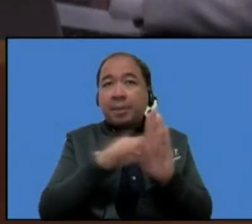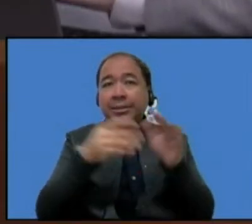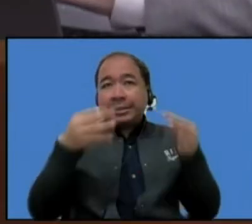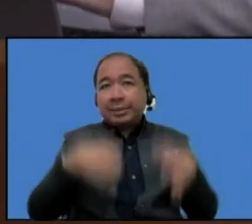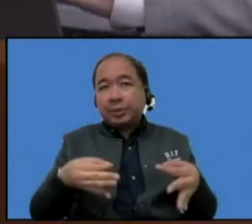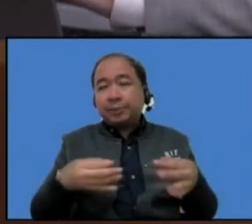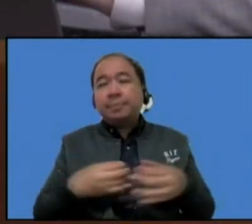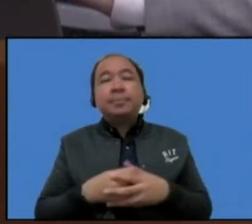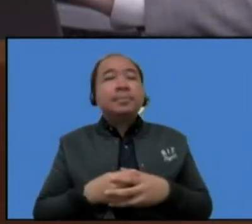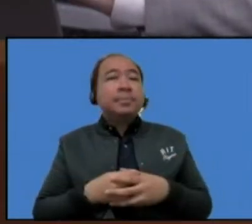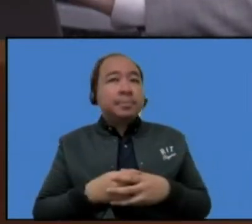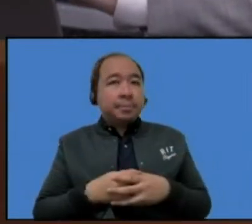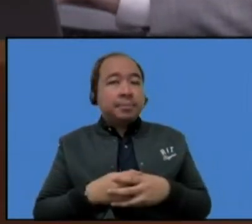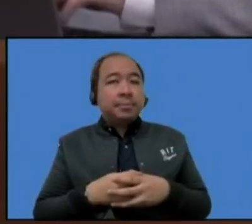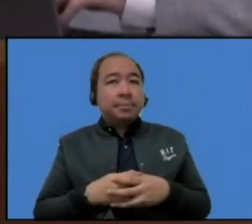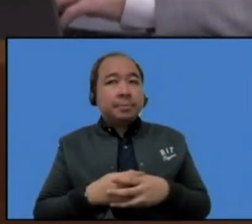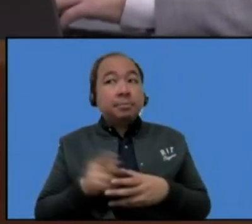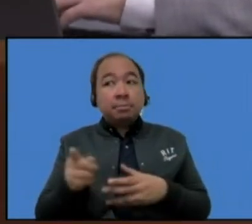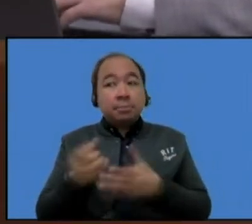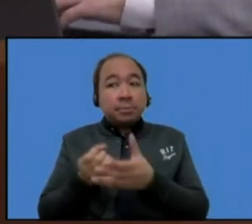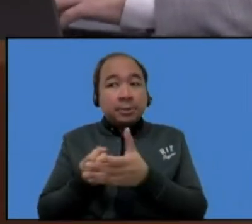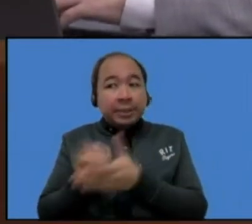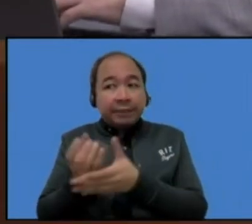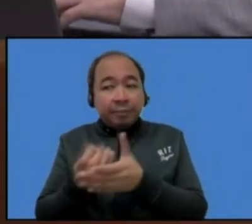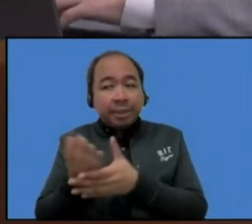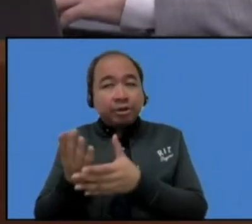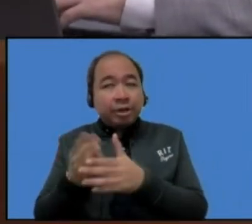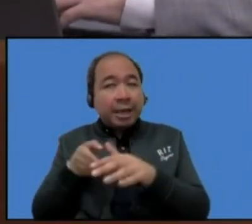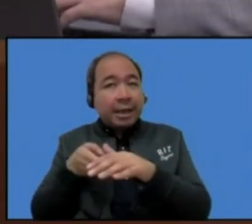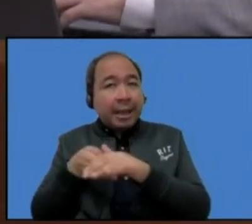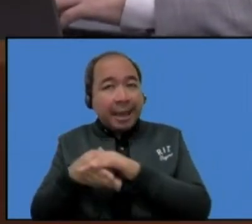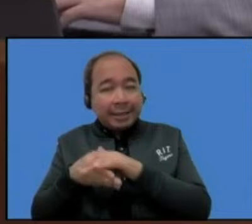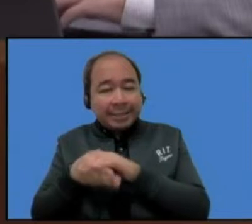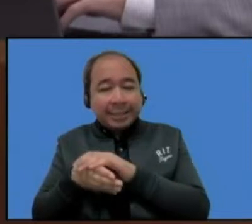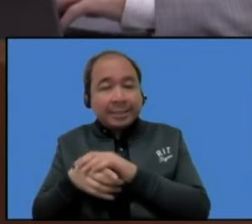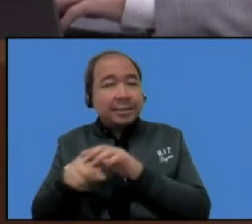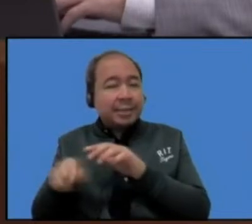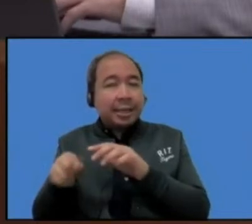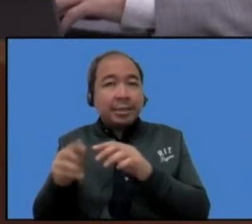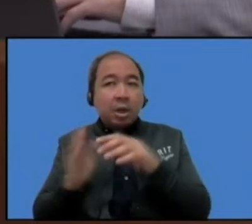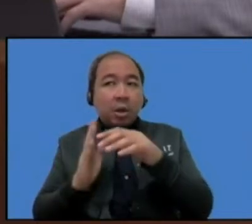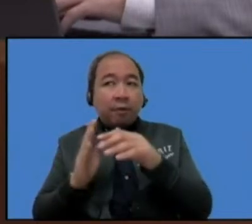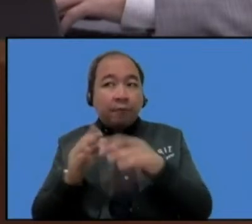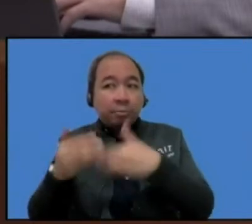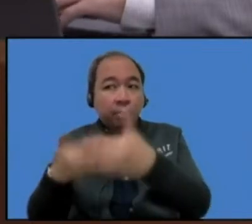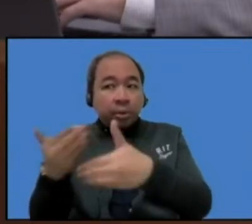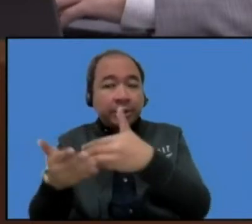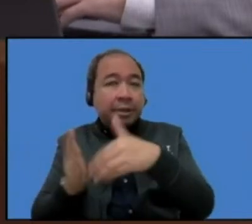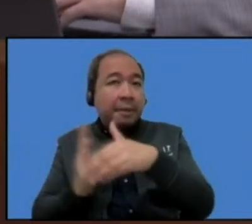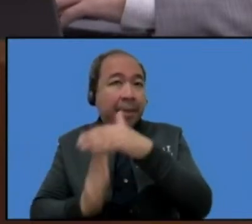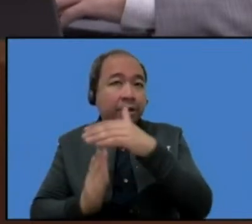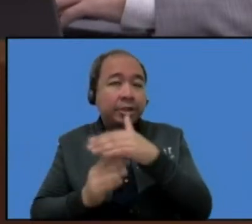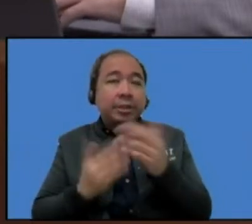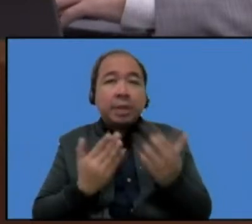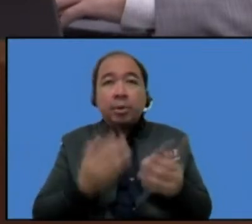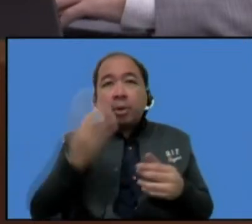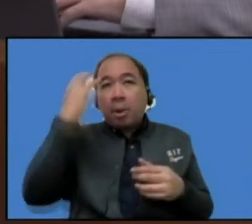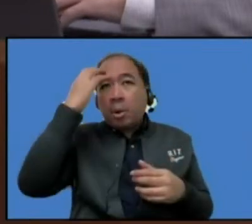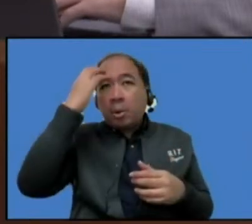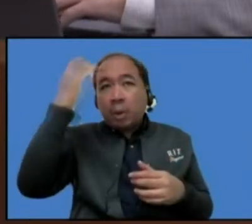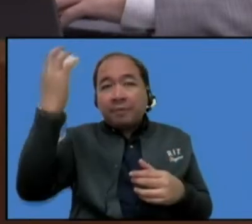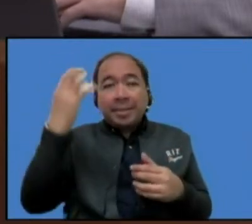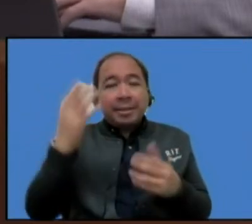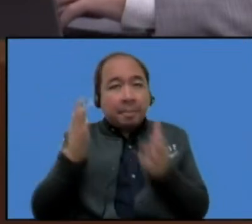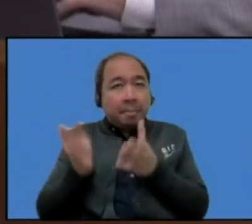Furthermore, to improve access to information at each stage of migration, the government plans to set up an online